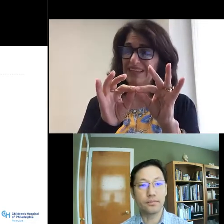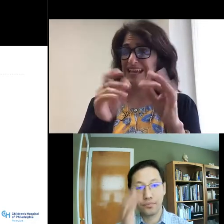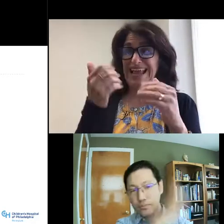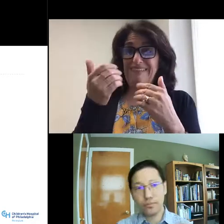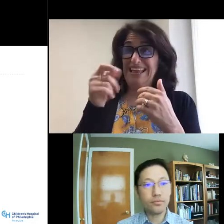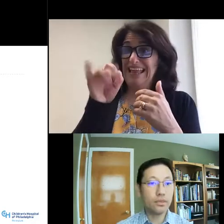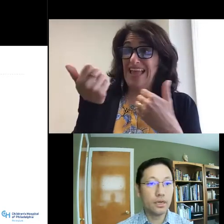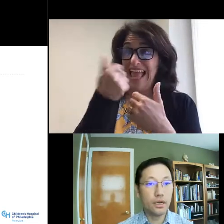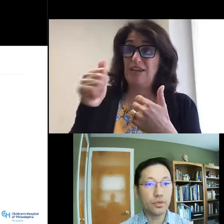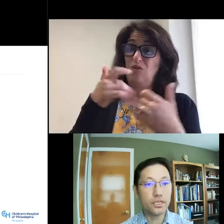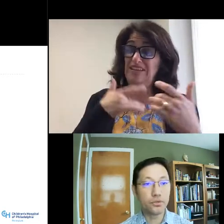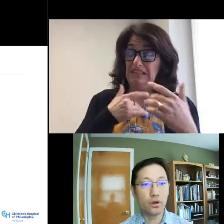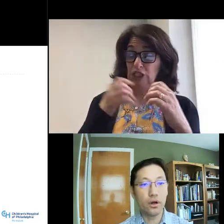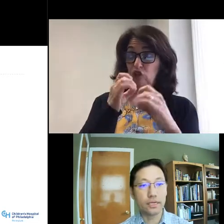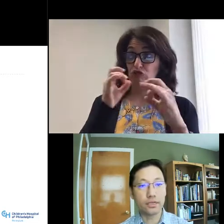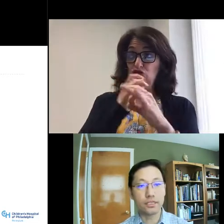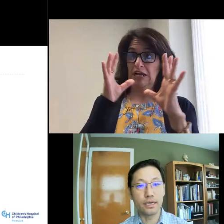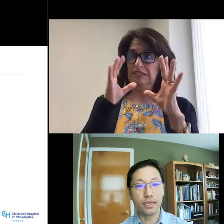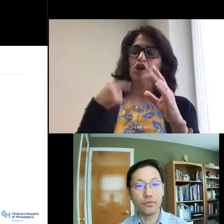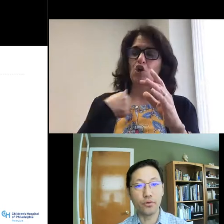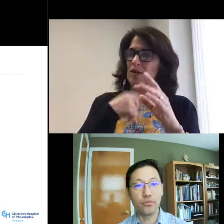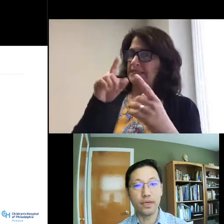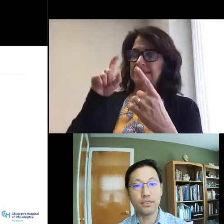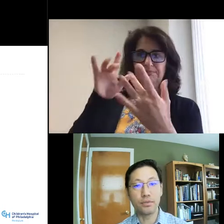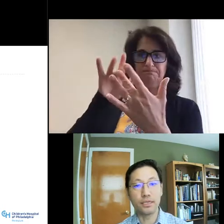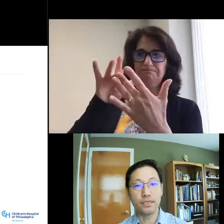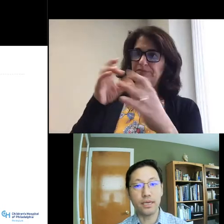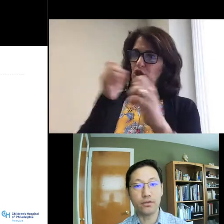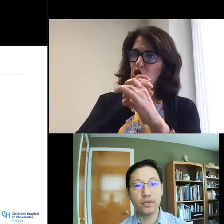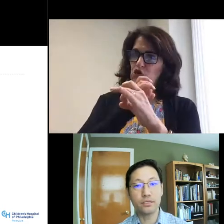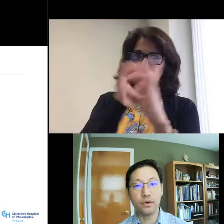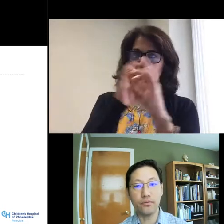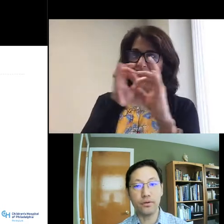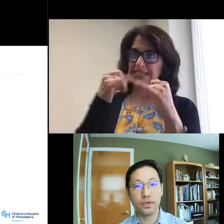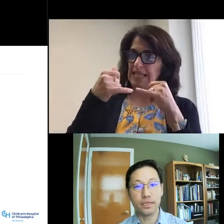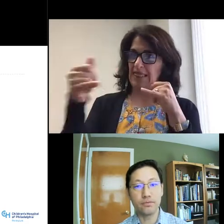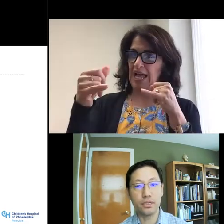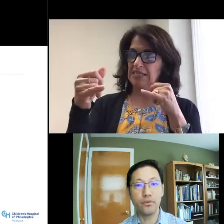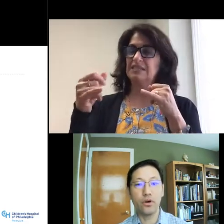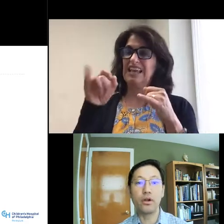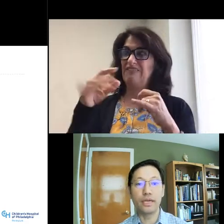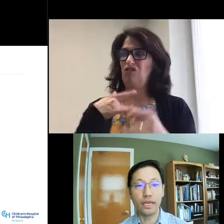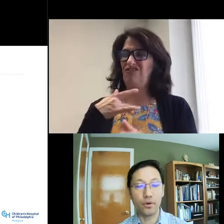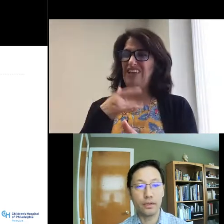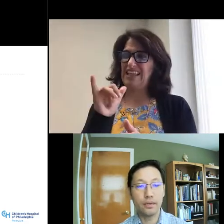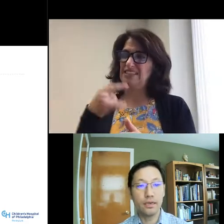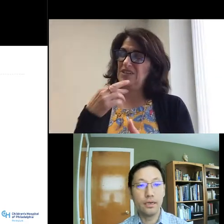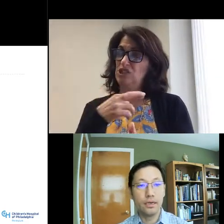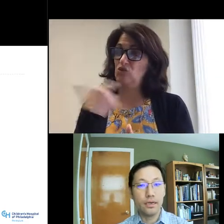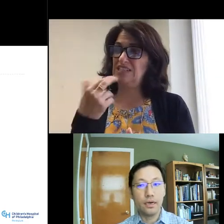crisis. We need to call a crisis line if we find somebody is at risk of hurting themselves or hurting